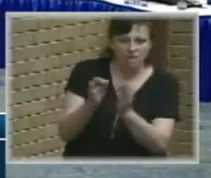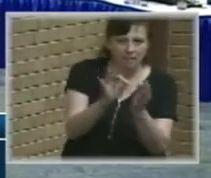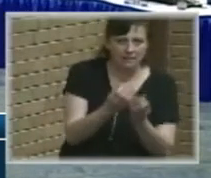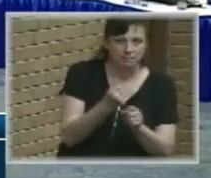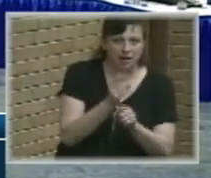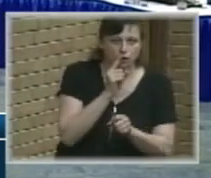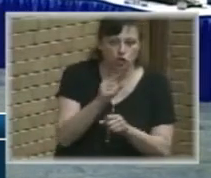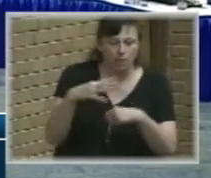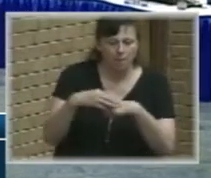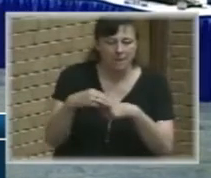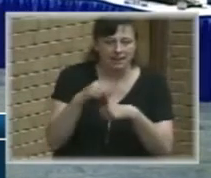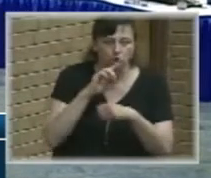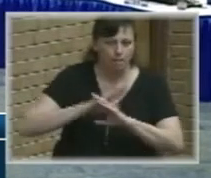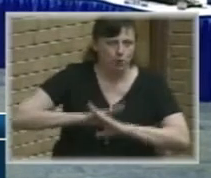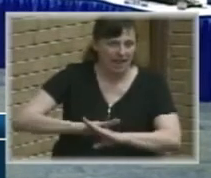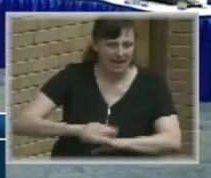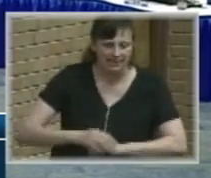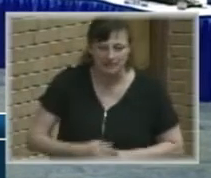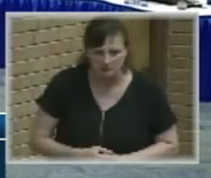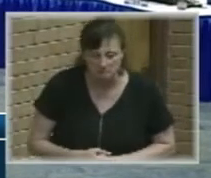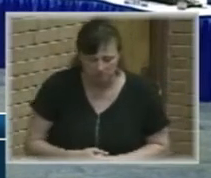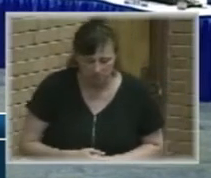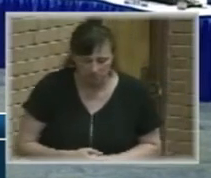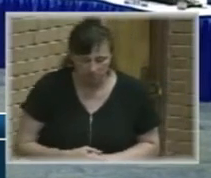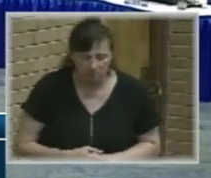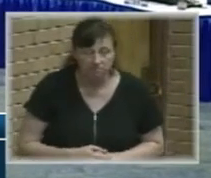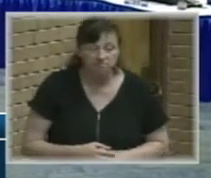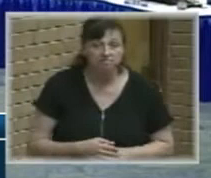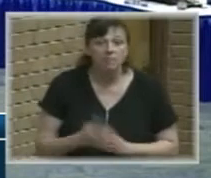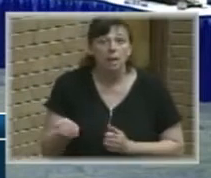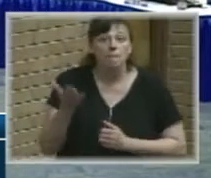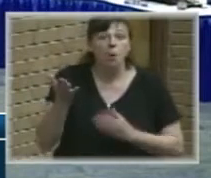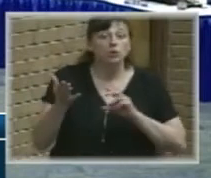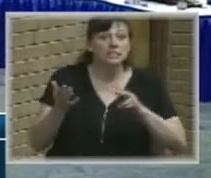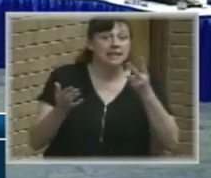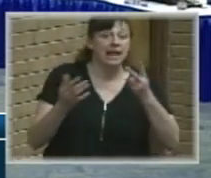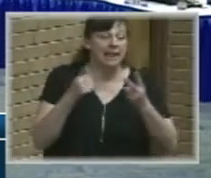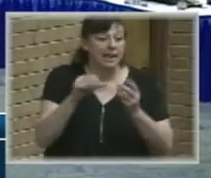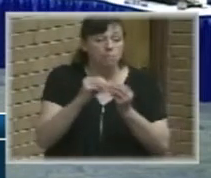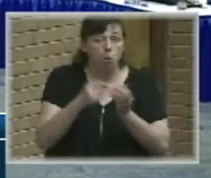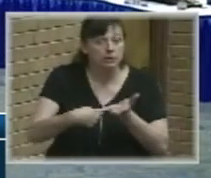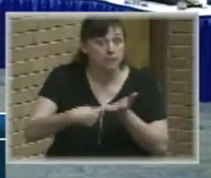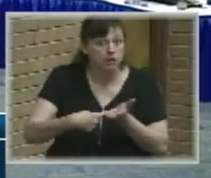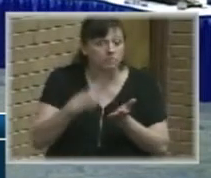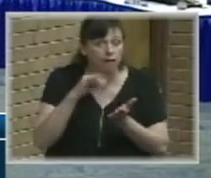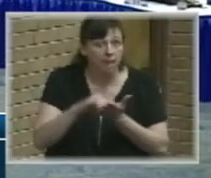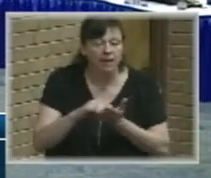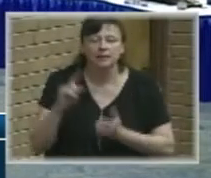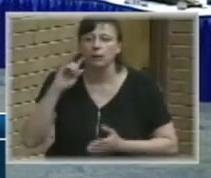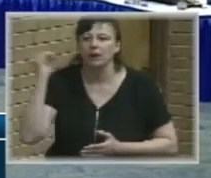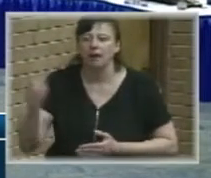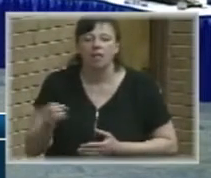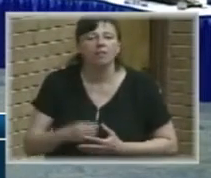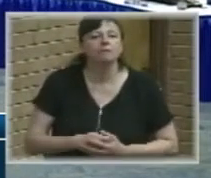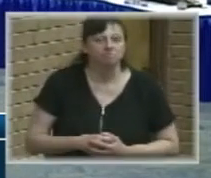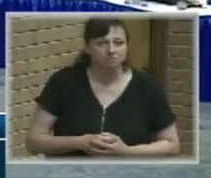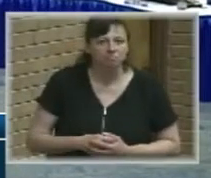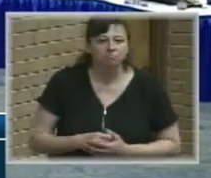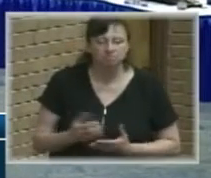are protected against rabies. We have a motion and a second. Any further discussion? Hearing none, Dan, please call the